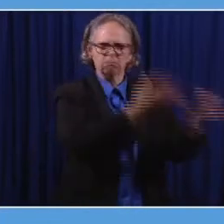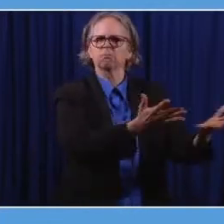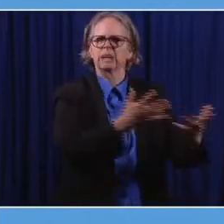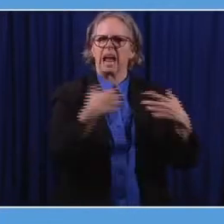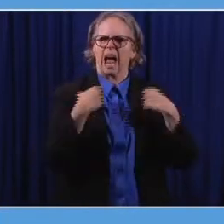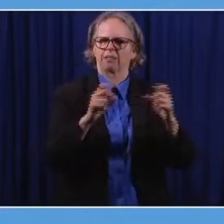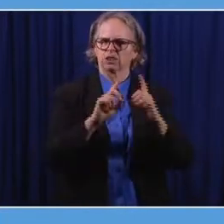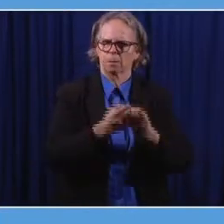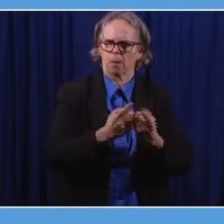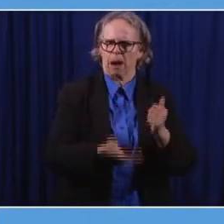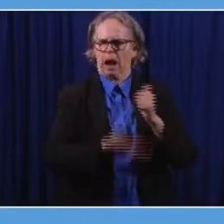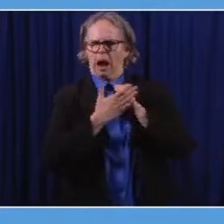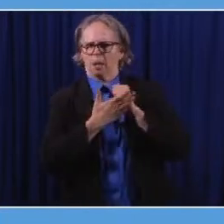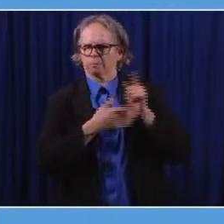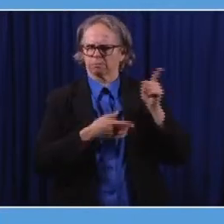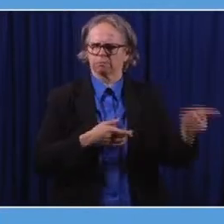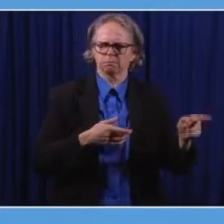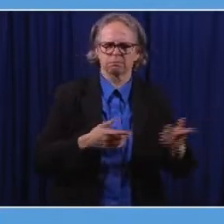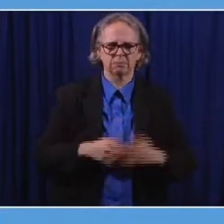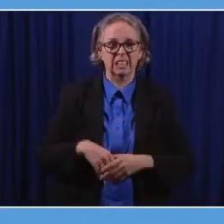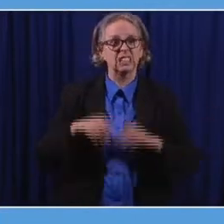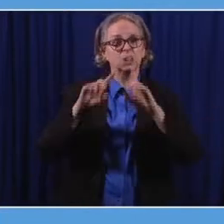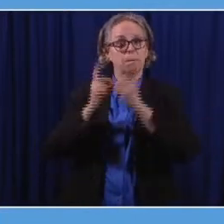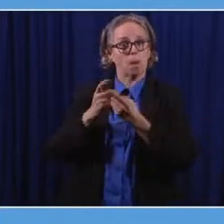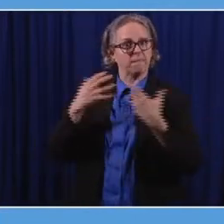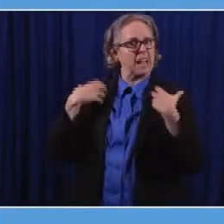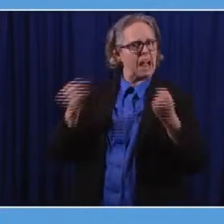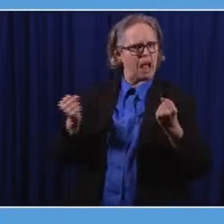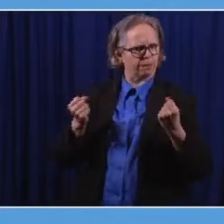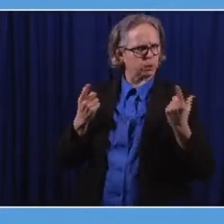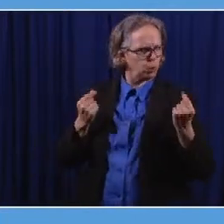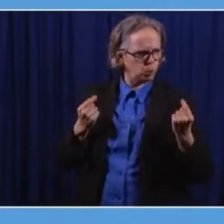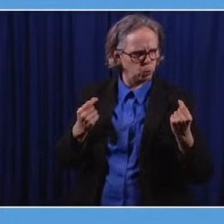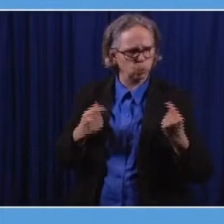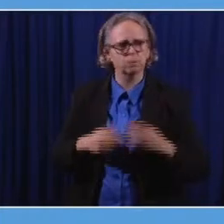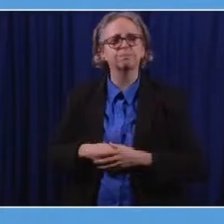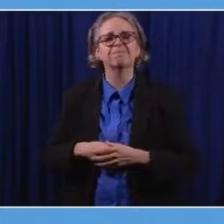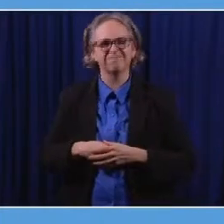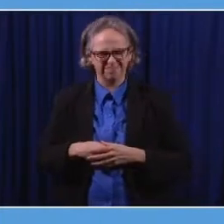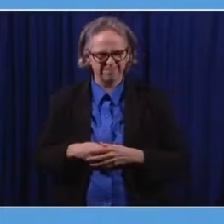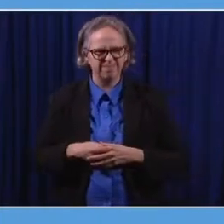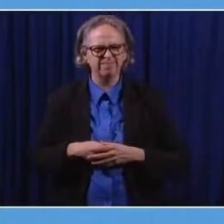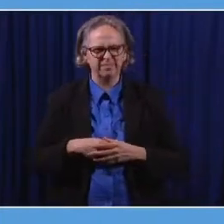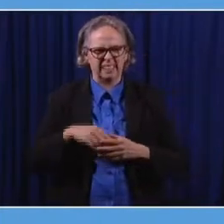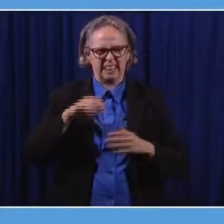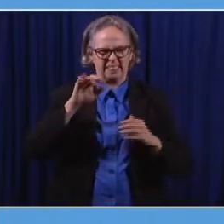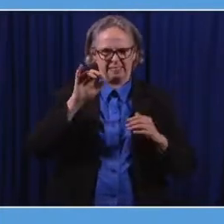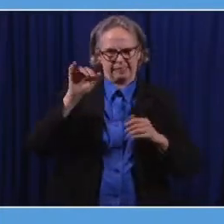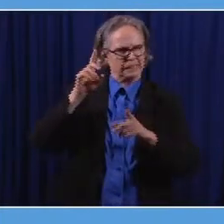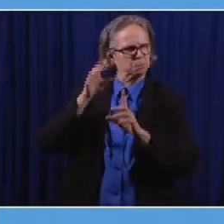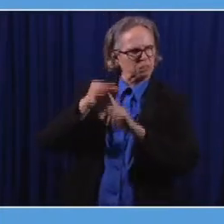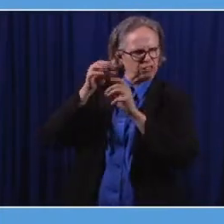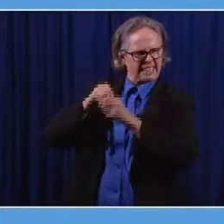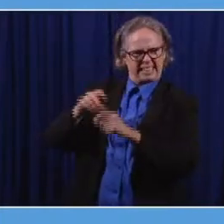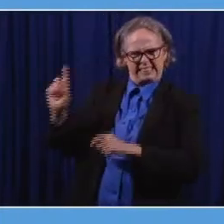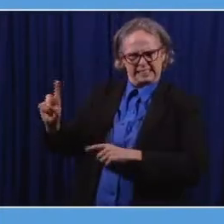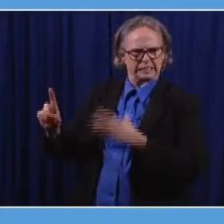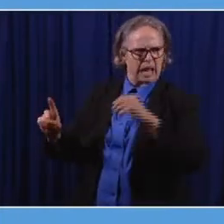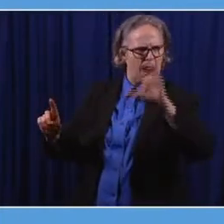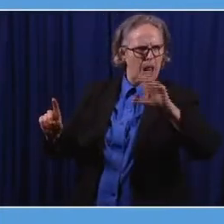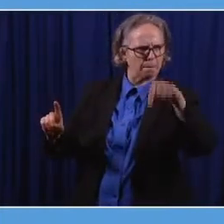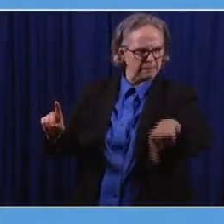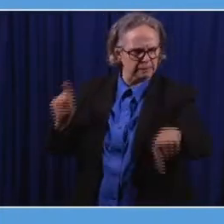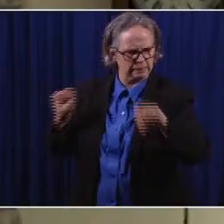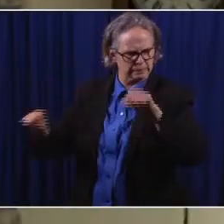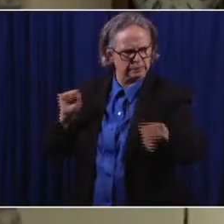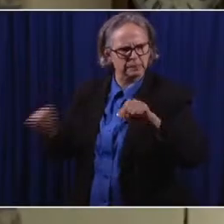Health notified in one case the Dayton Montgomery Public Health and the Columbus Public Health systems to allow them to take